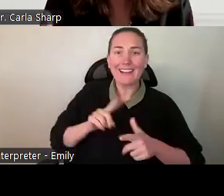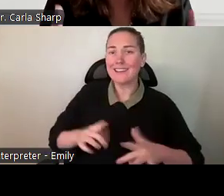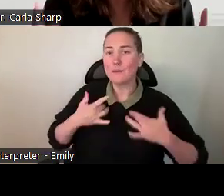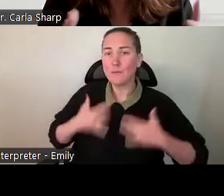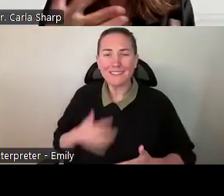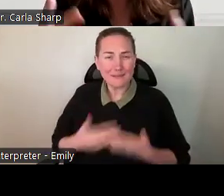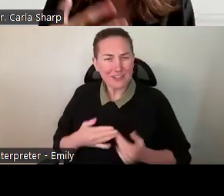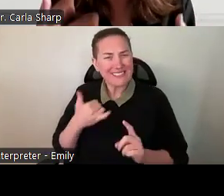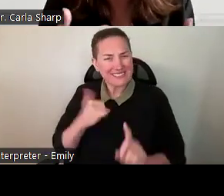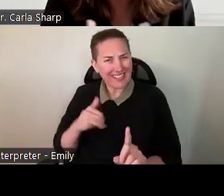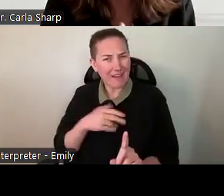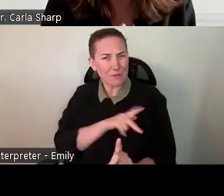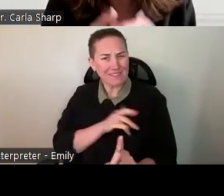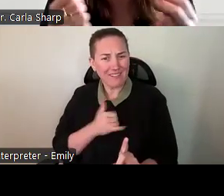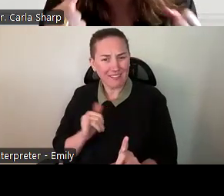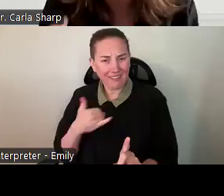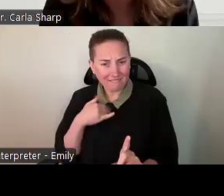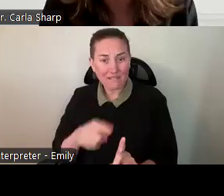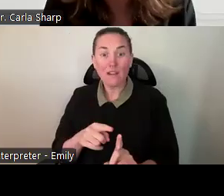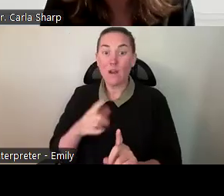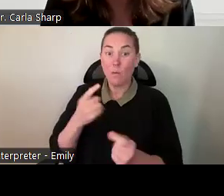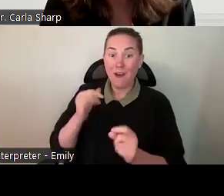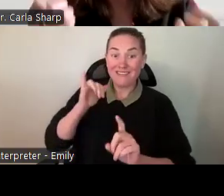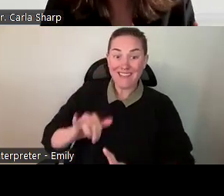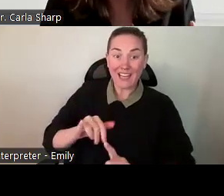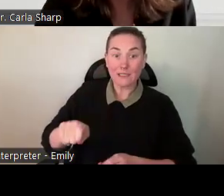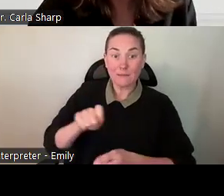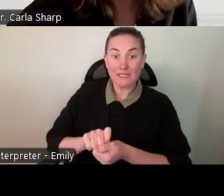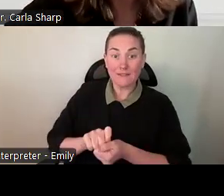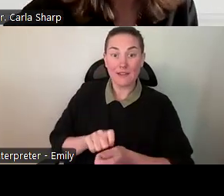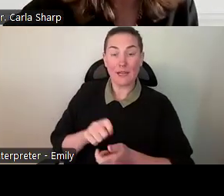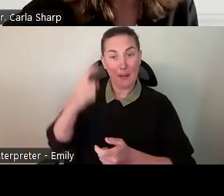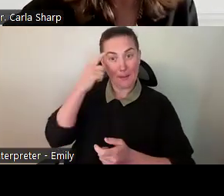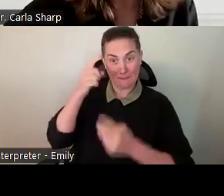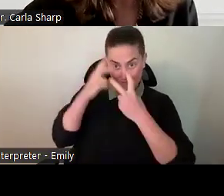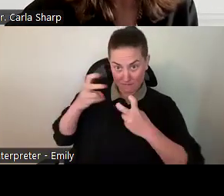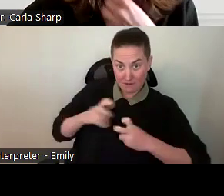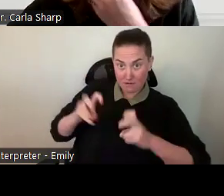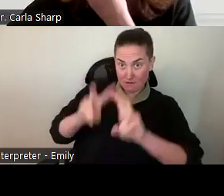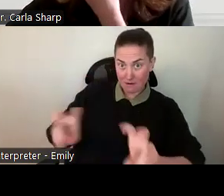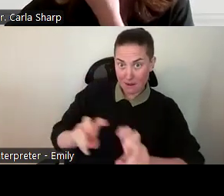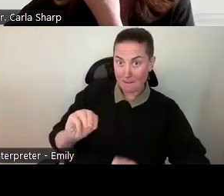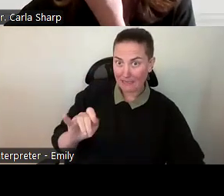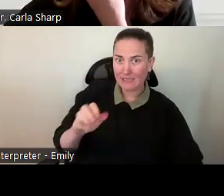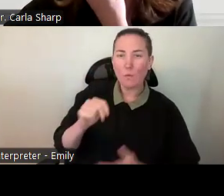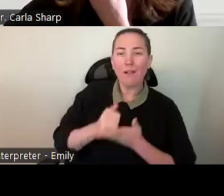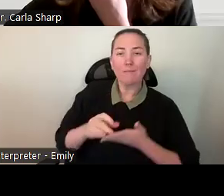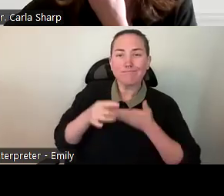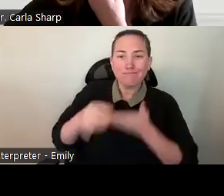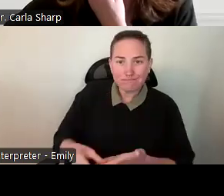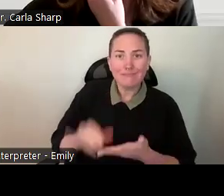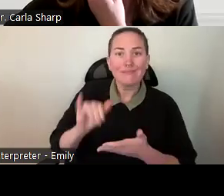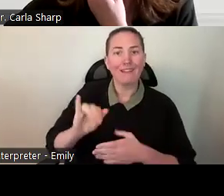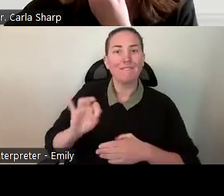to be the engine, the central engine that is going to drive your personality functioning. So in terms of